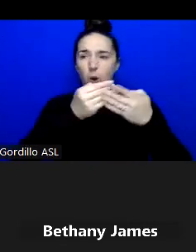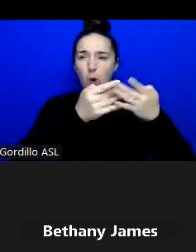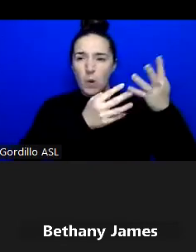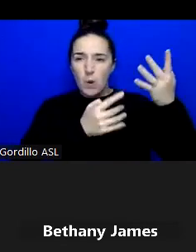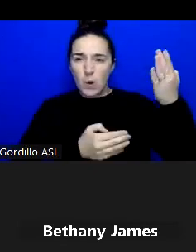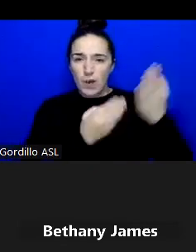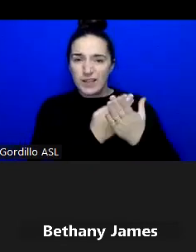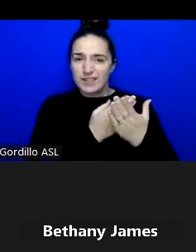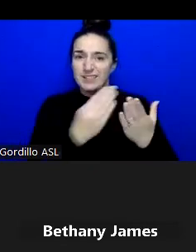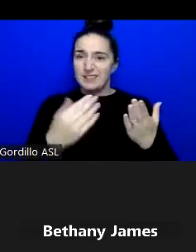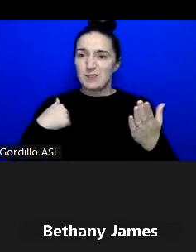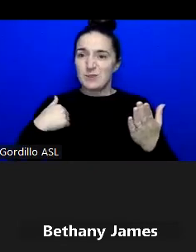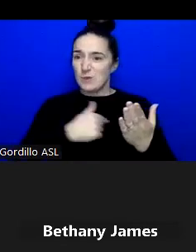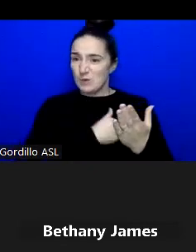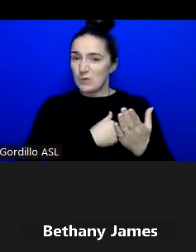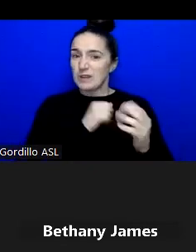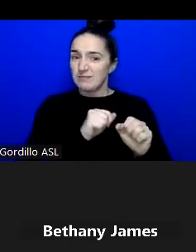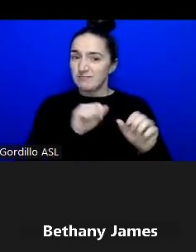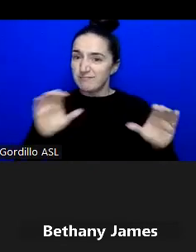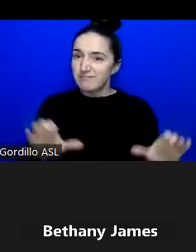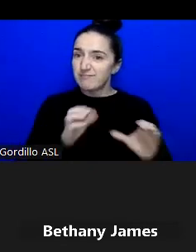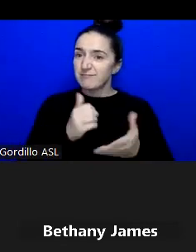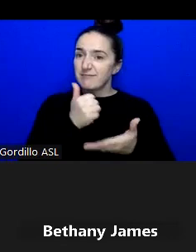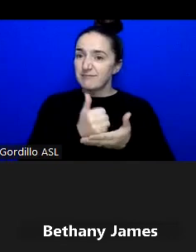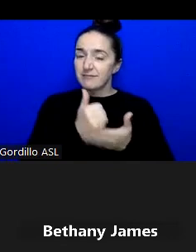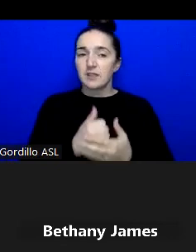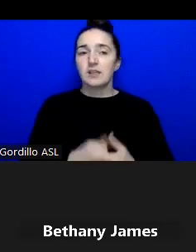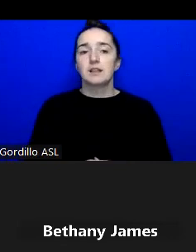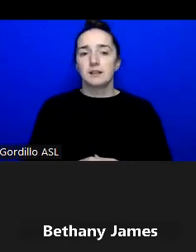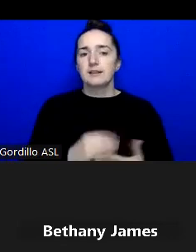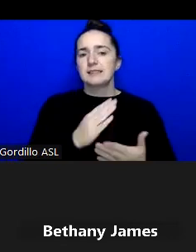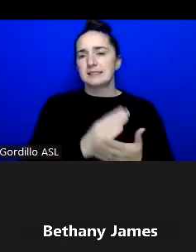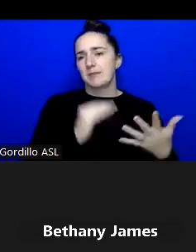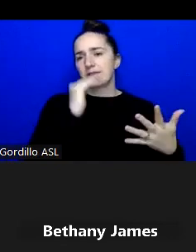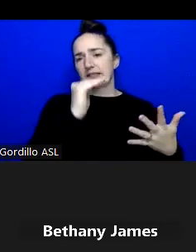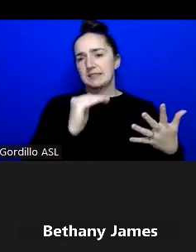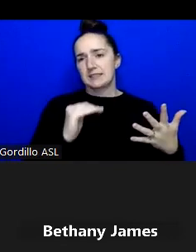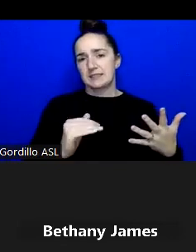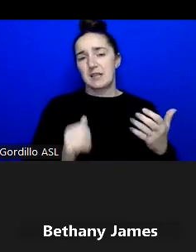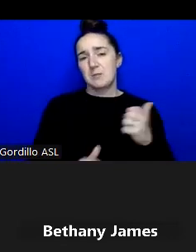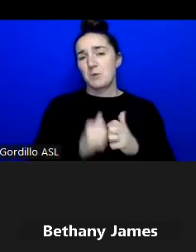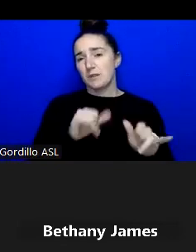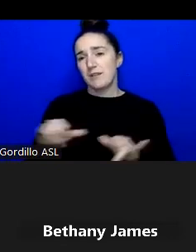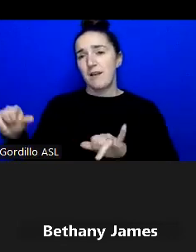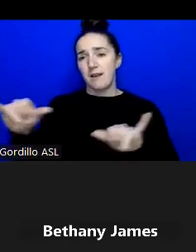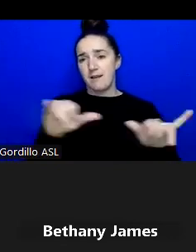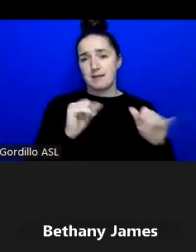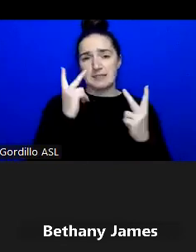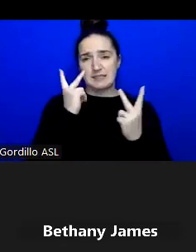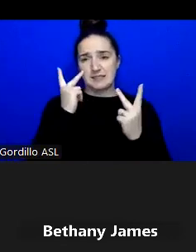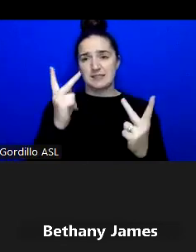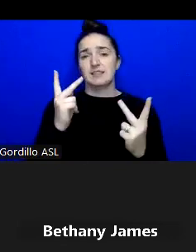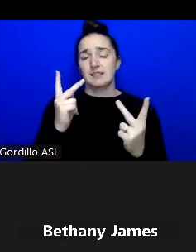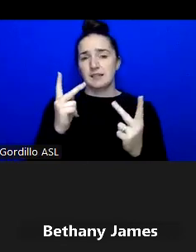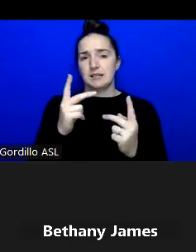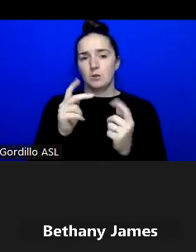that our scope of practice includes. Some of them I've listed here. The big things that you will probably encounter working with us on the